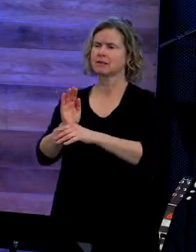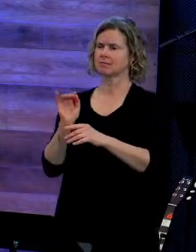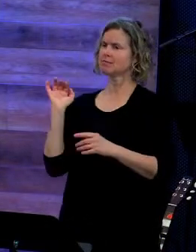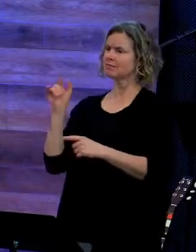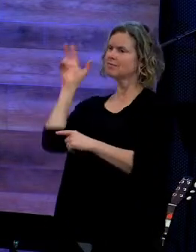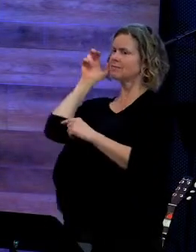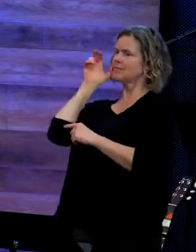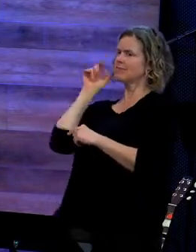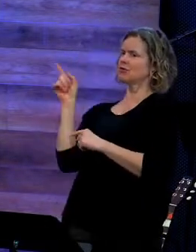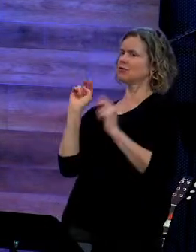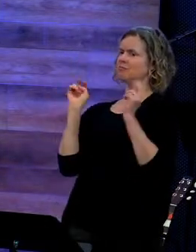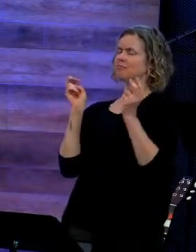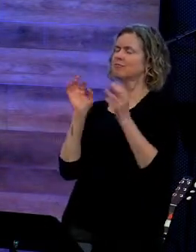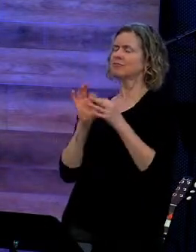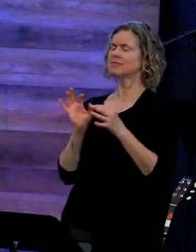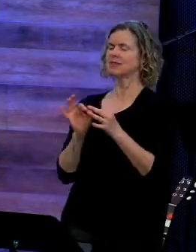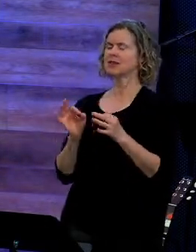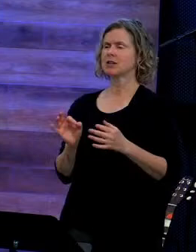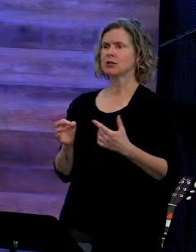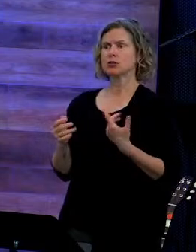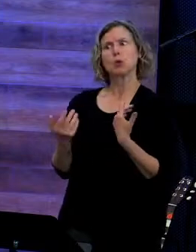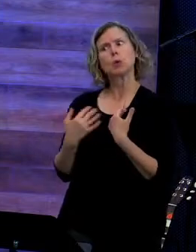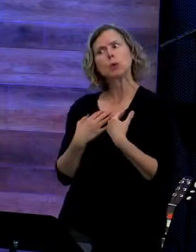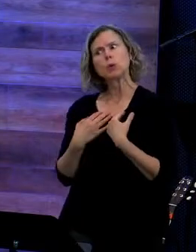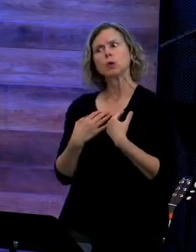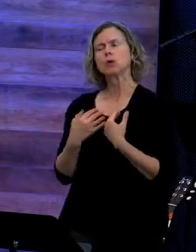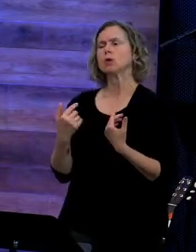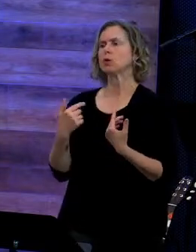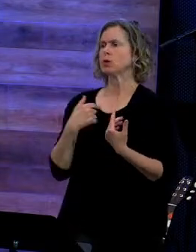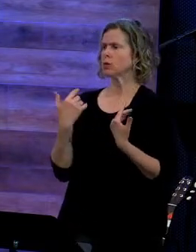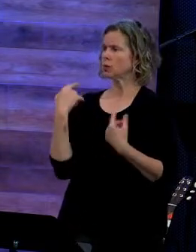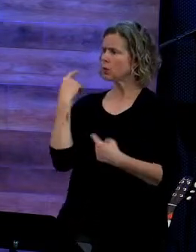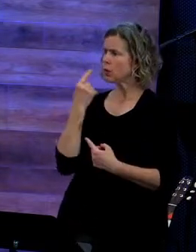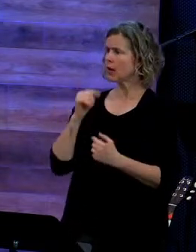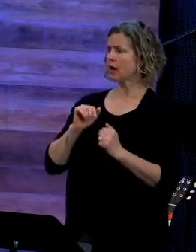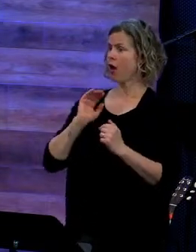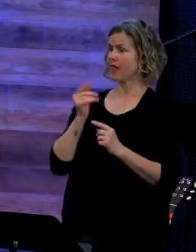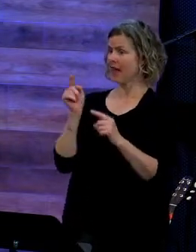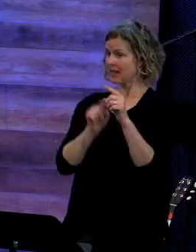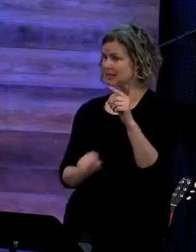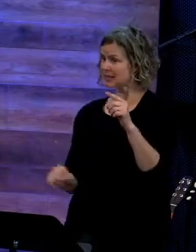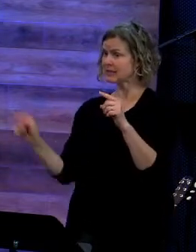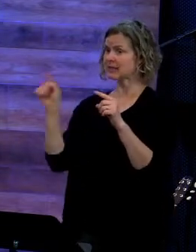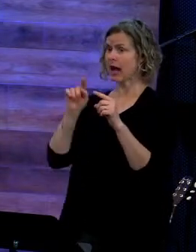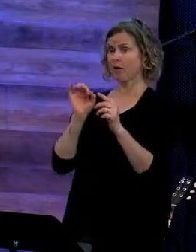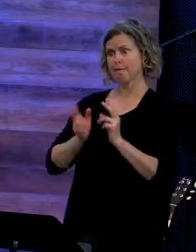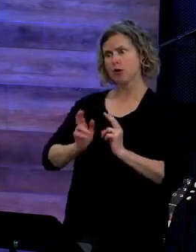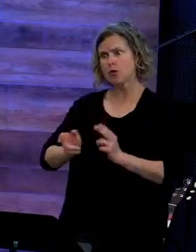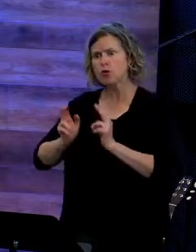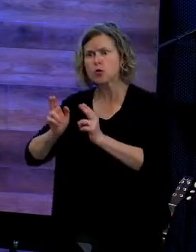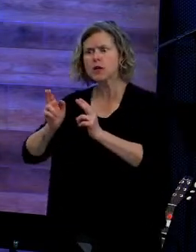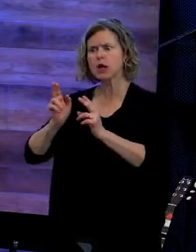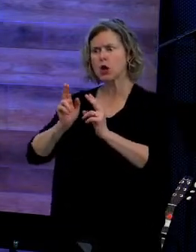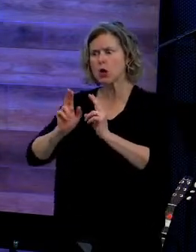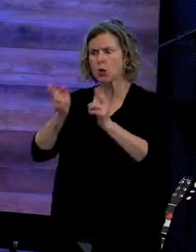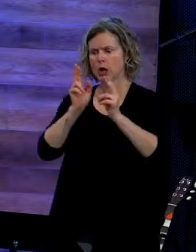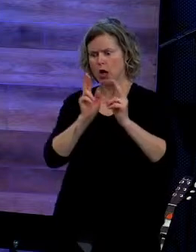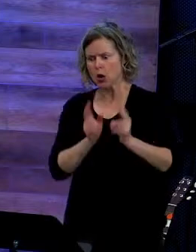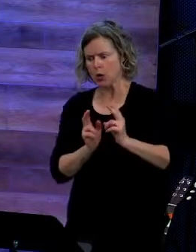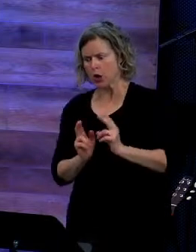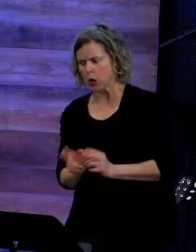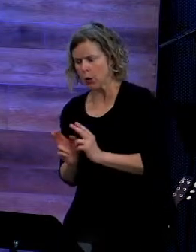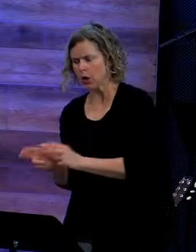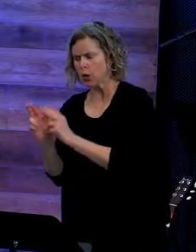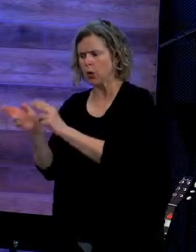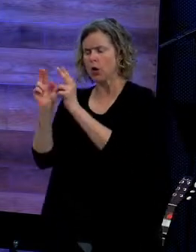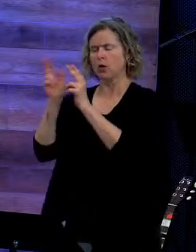break this cycle of hurry? I think this is where the very first pages of the Bible can help us. See, remember that the book